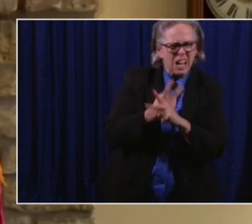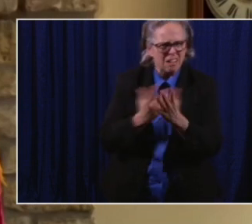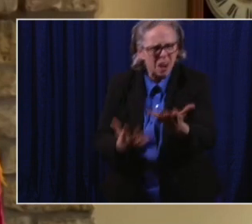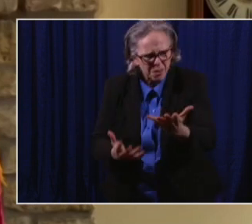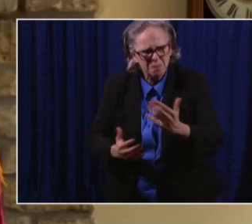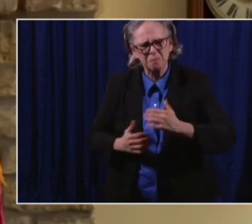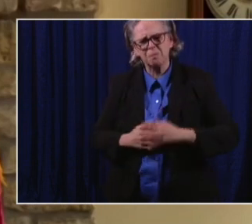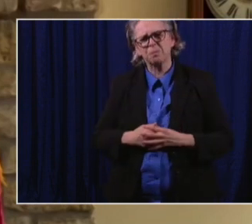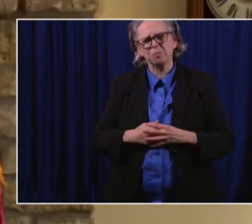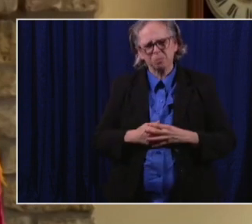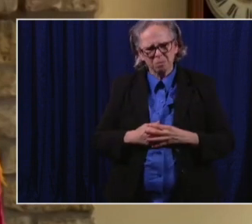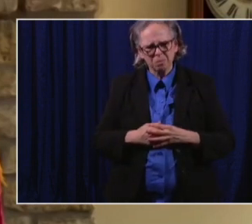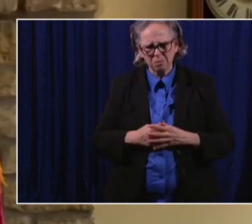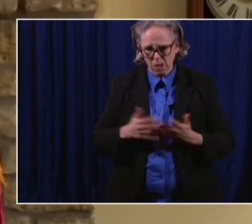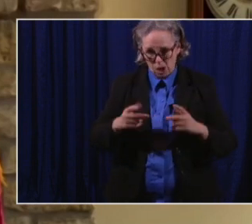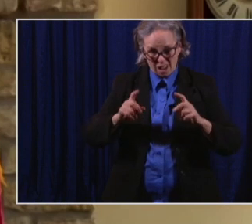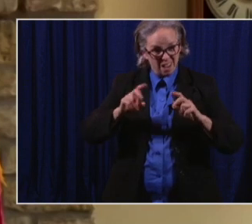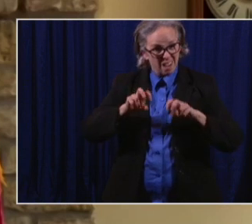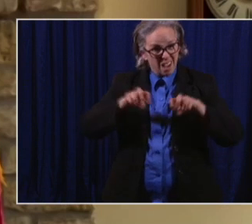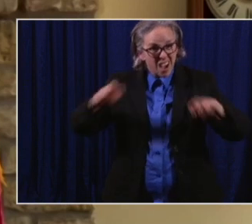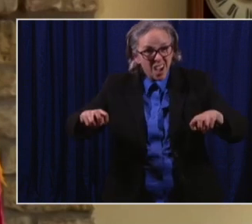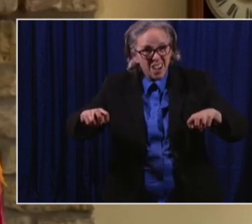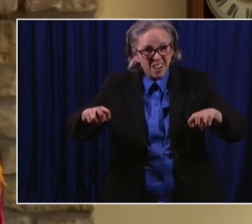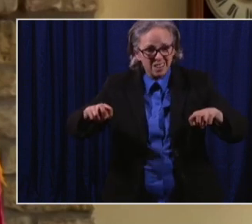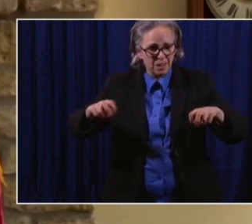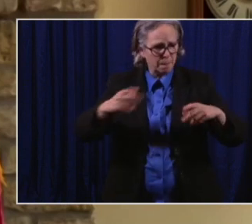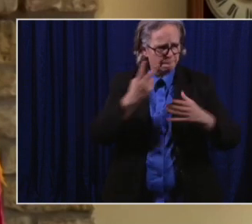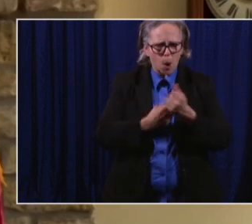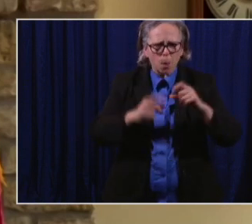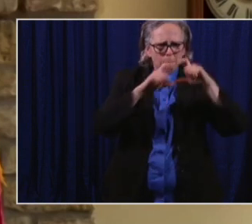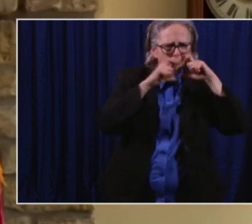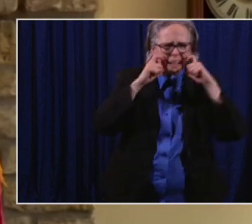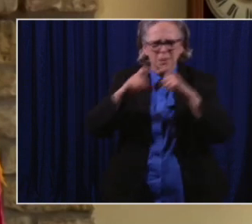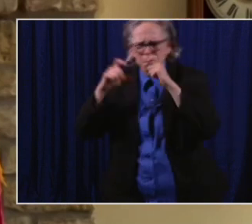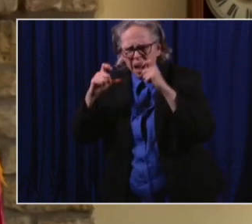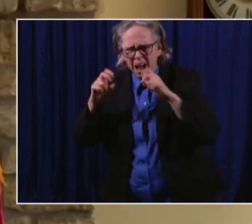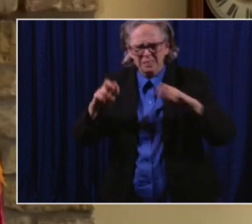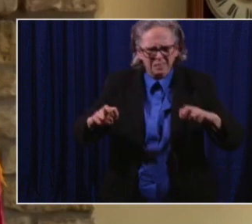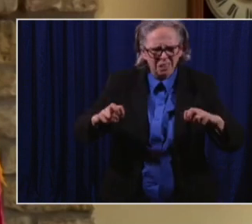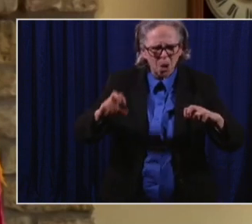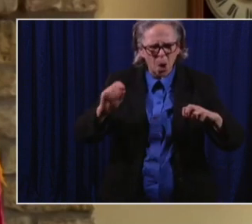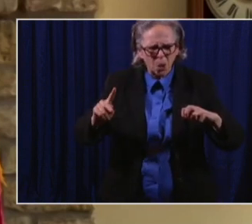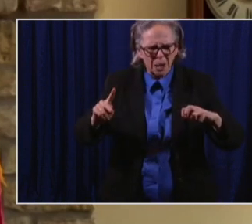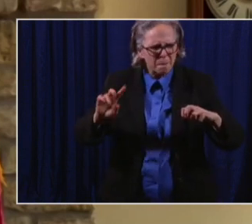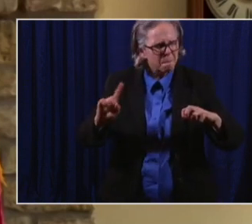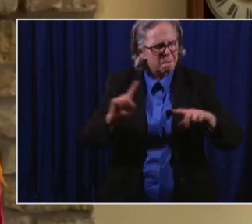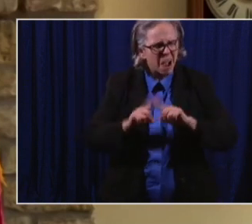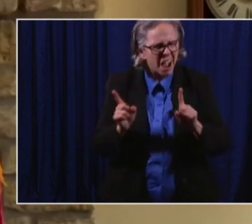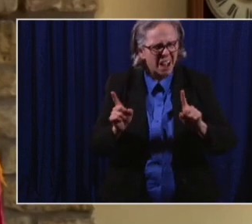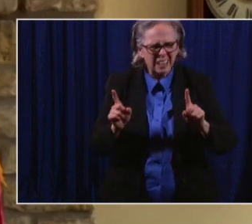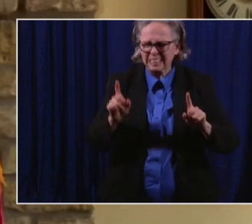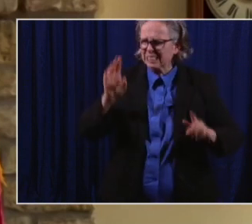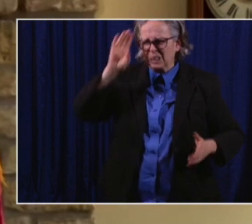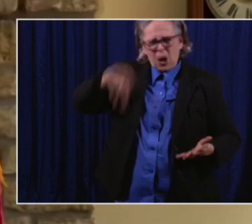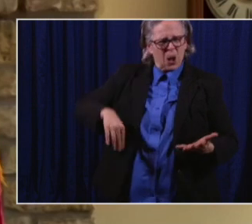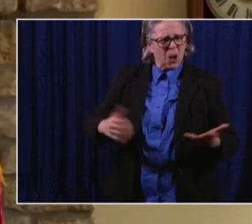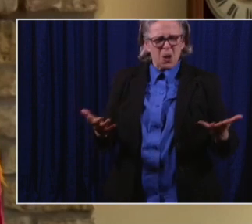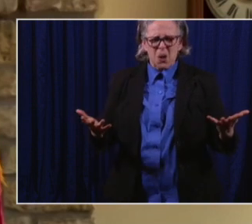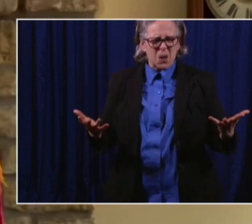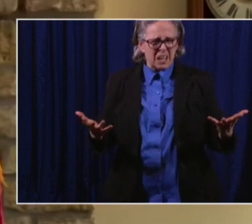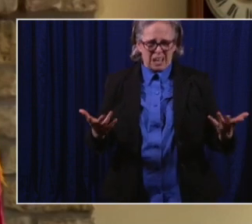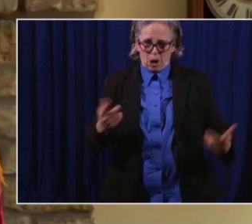5 feet or whatever it is, that the incidence of spread is very, very, very low. And if it's not very low,